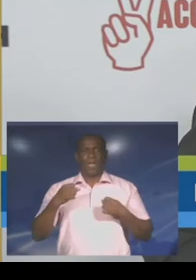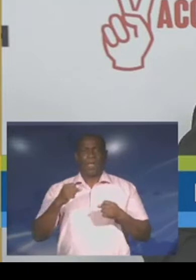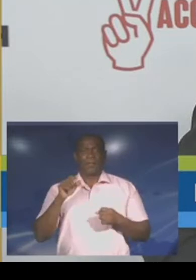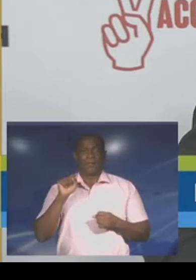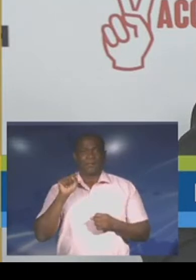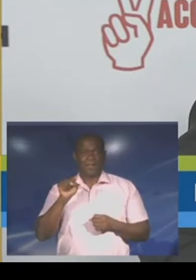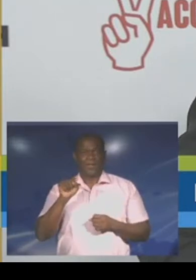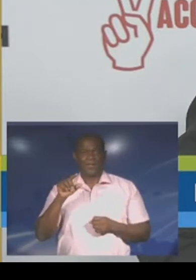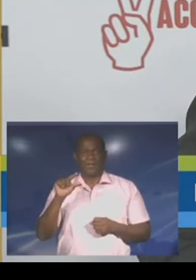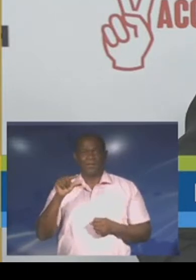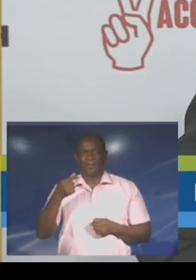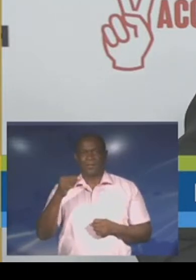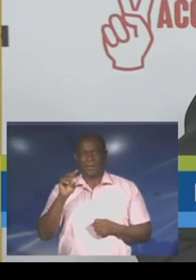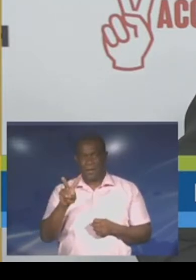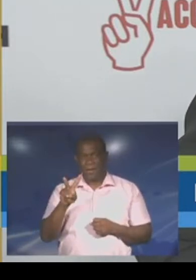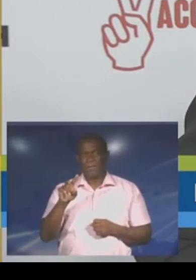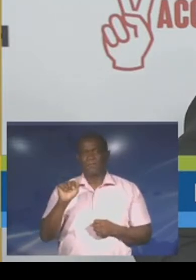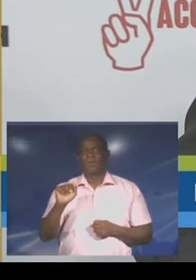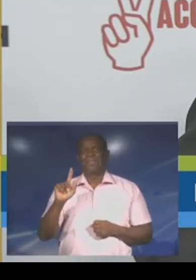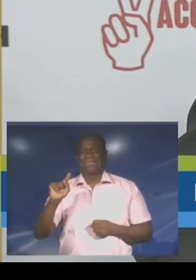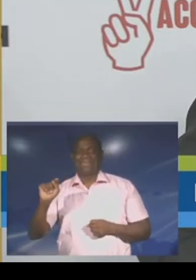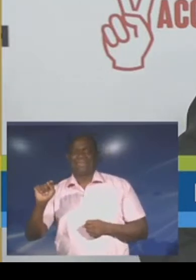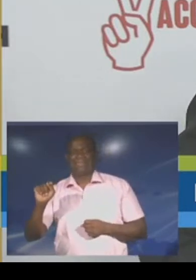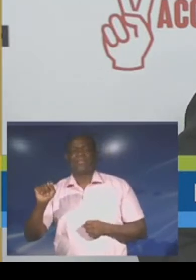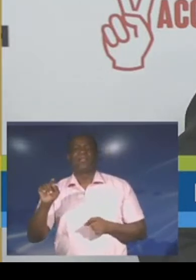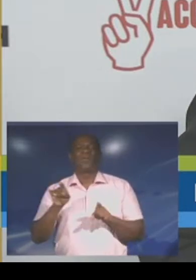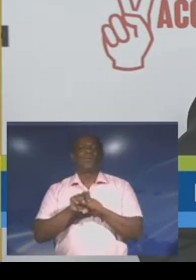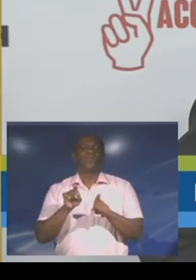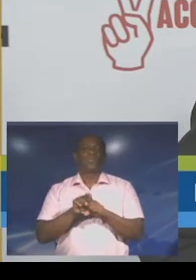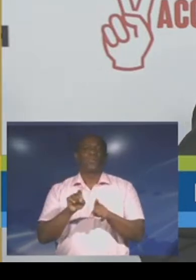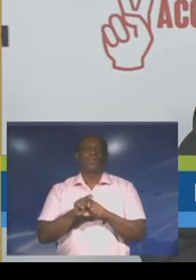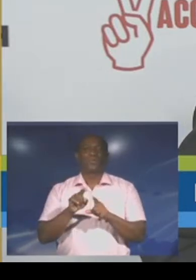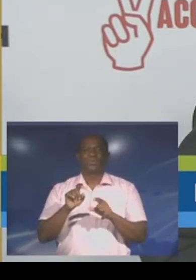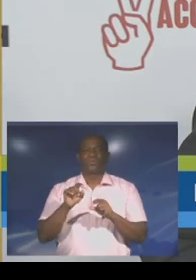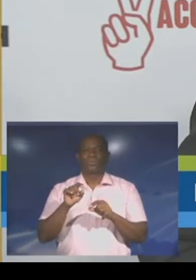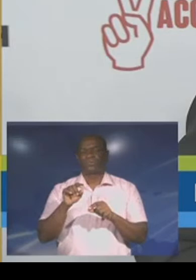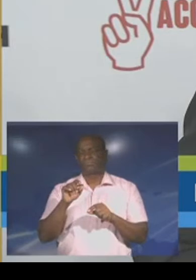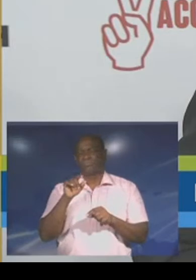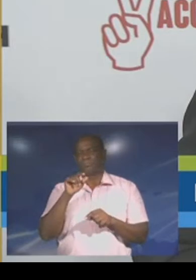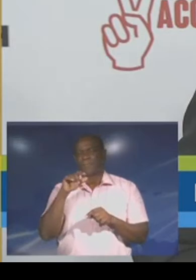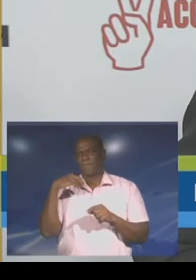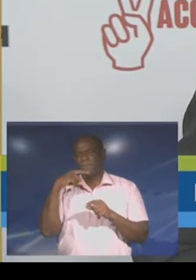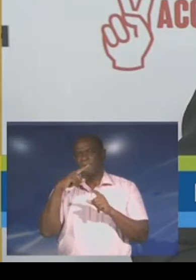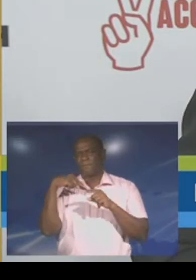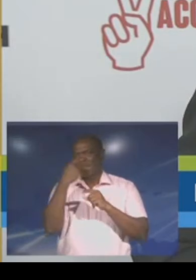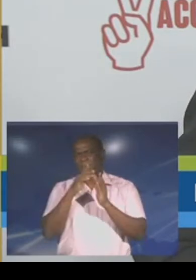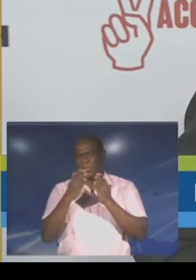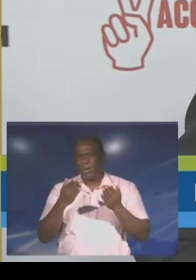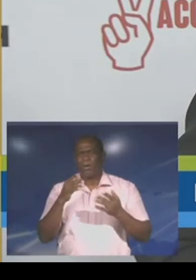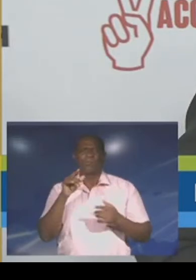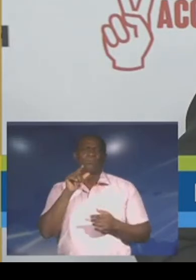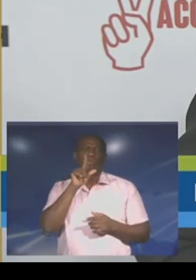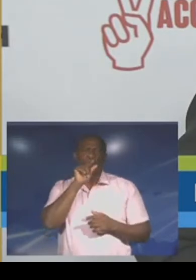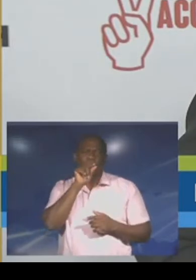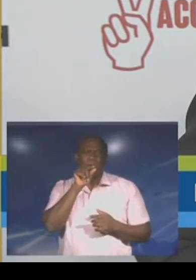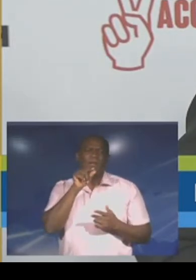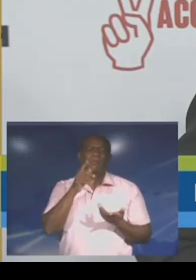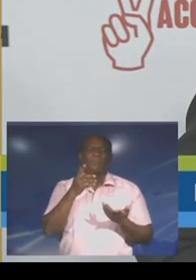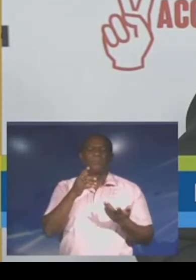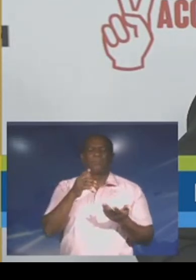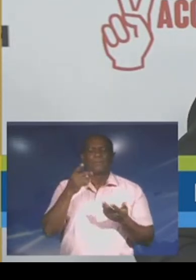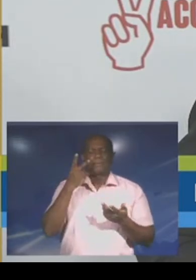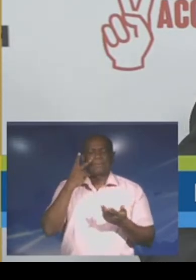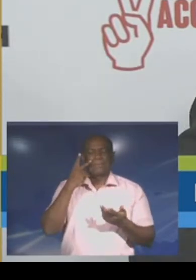www.health.gov.tt and our social media pages for accurate and up-to-date health information. Finally, as